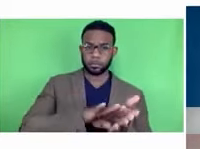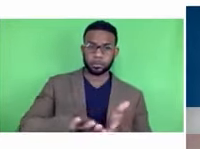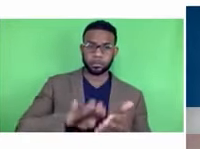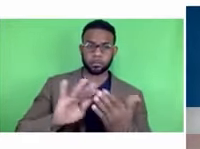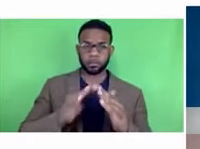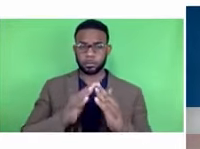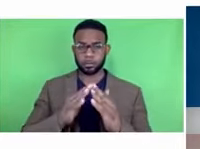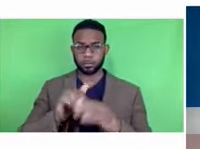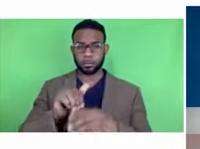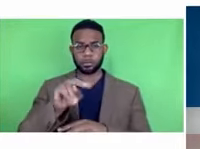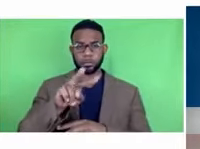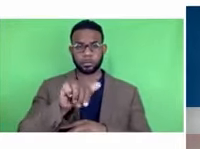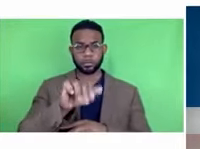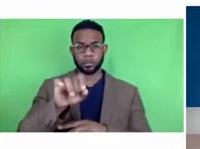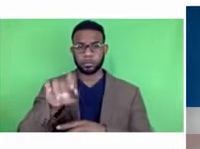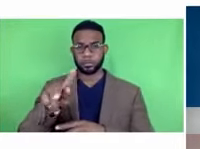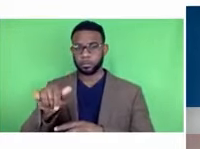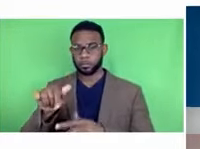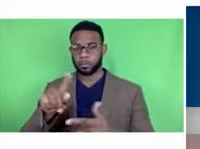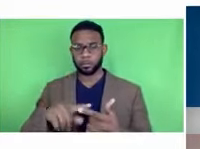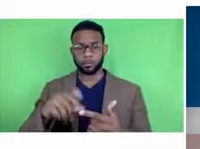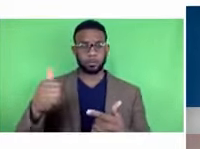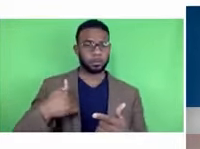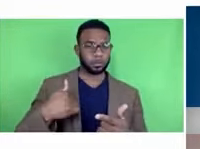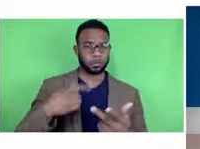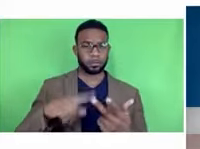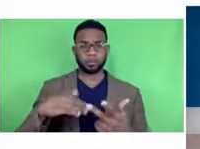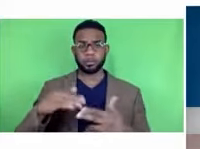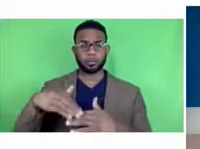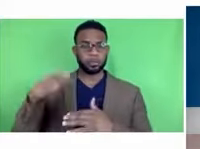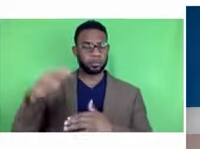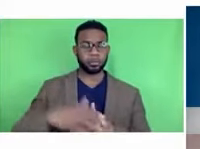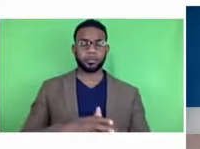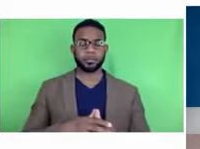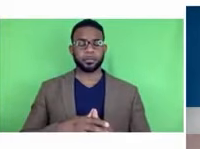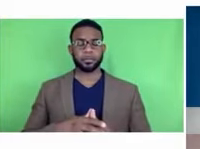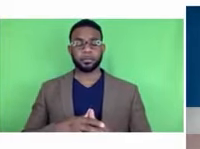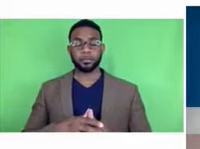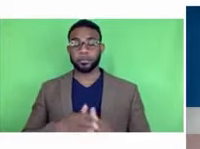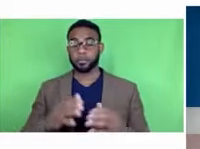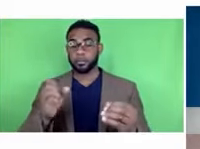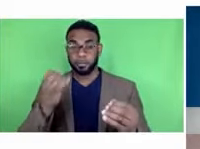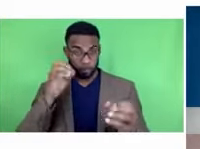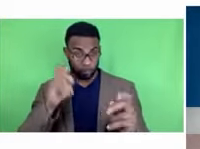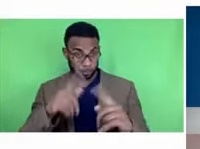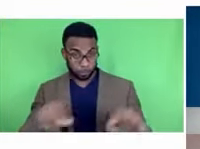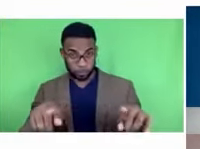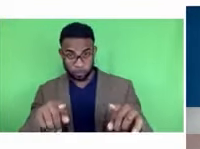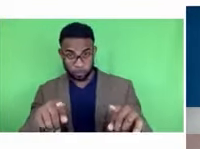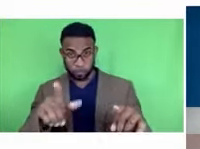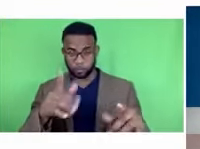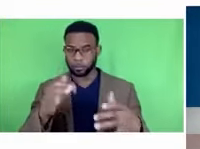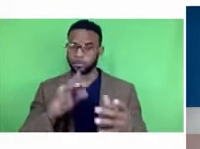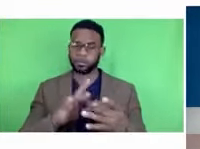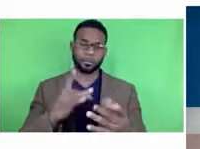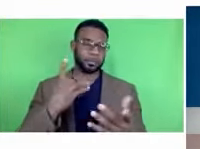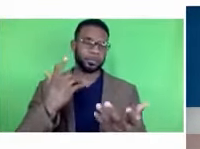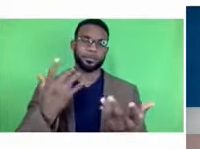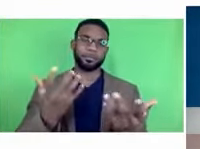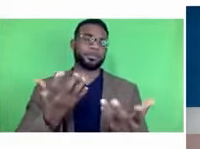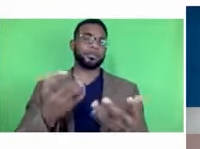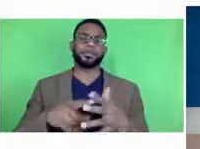in Nova Scotia, Canada, and beyond. So if it's okay with you all, we'll just, like I say, just